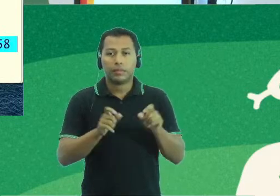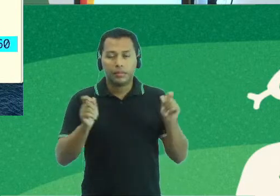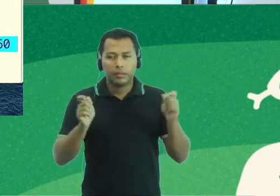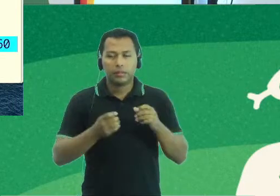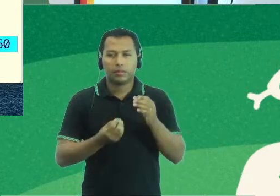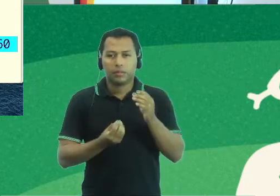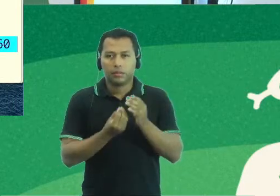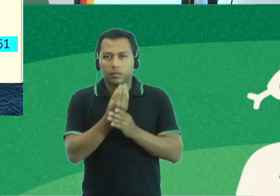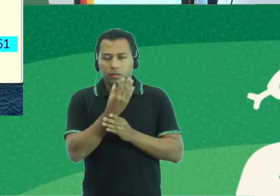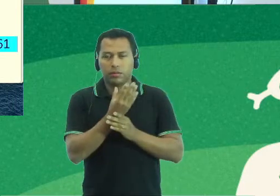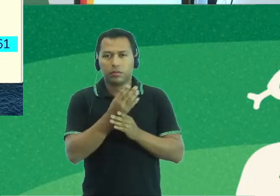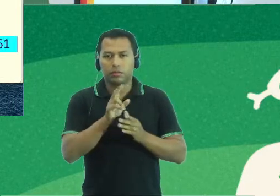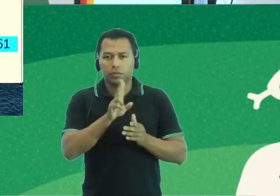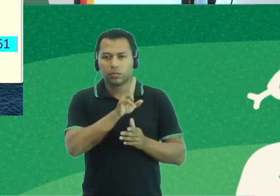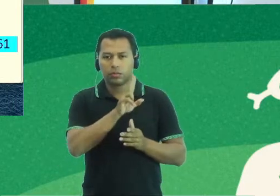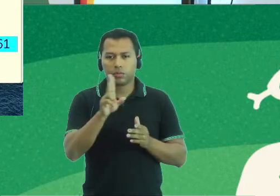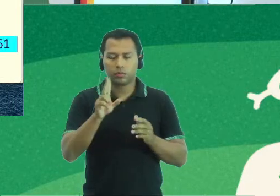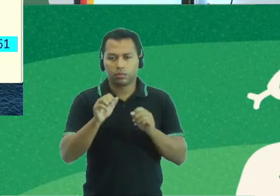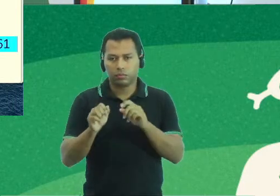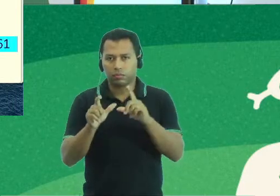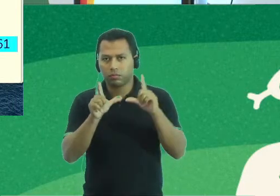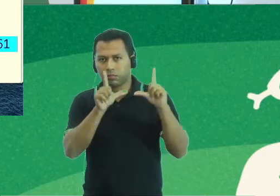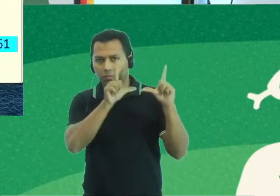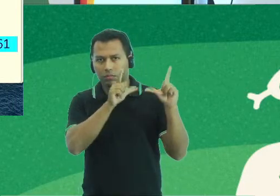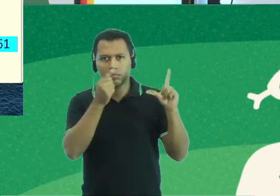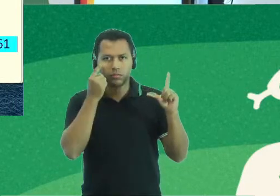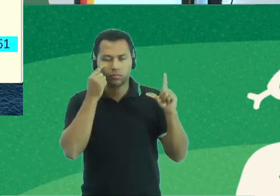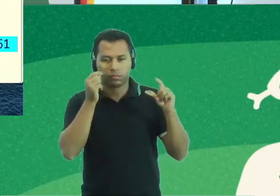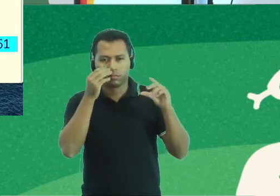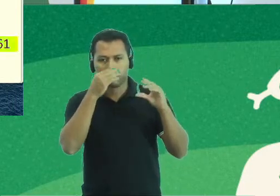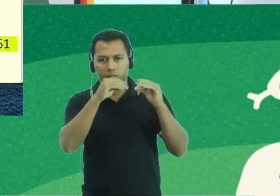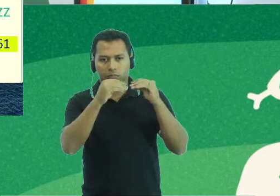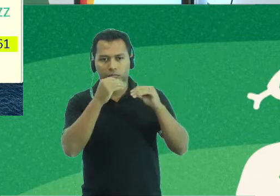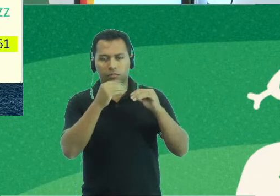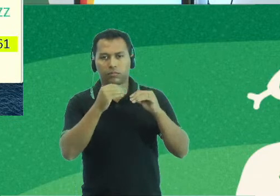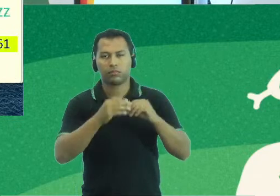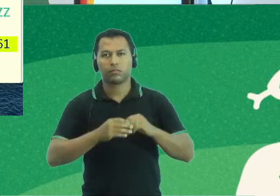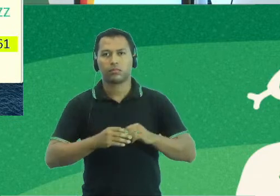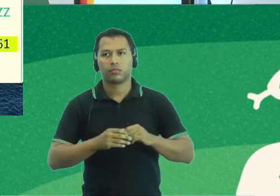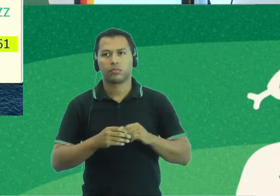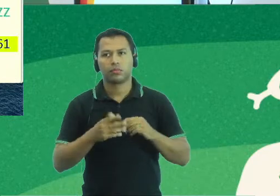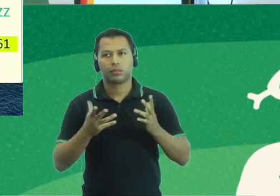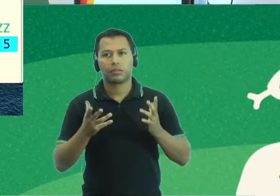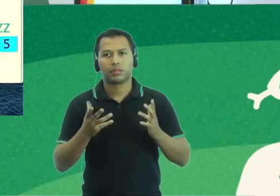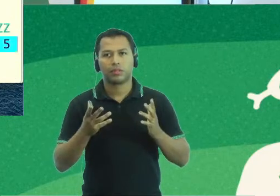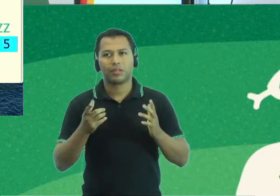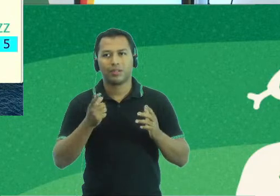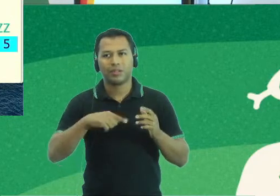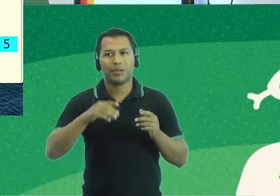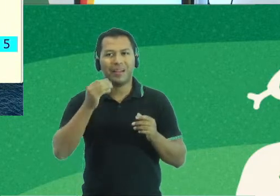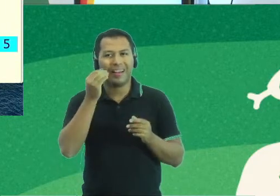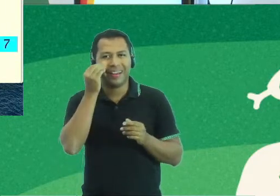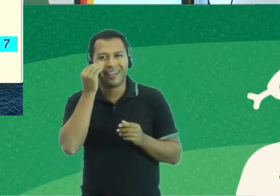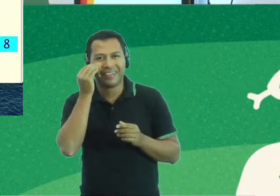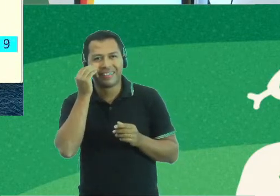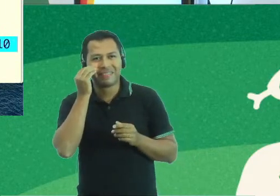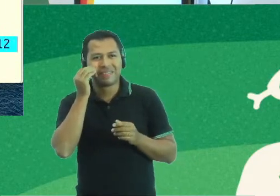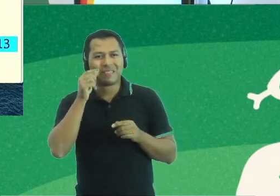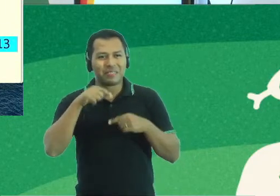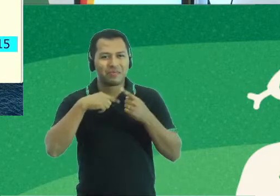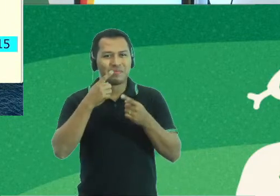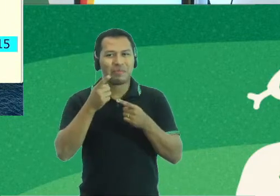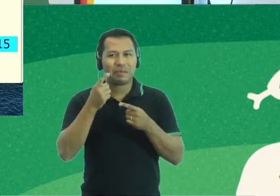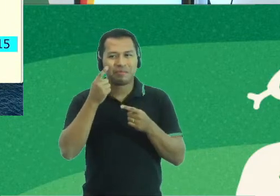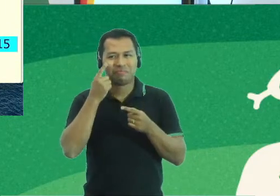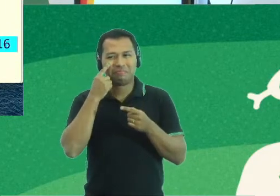want to show that to a whole audience of people, because then you'll get my credentials. So I have that in there. And next I'll